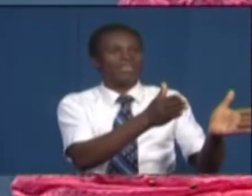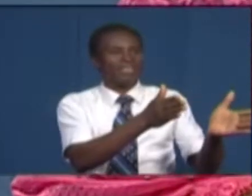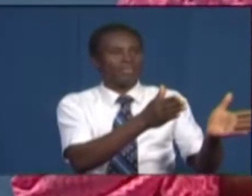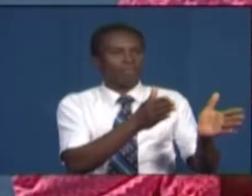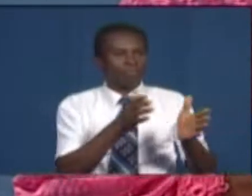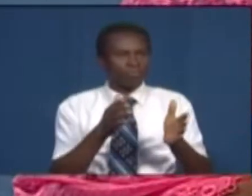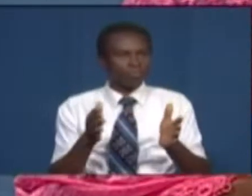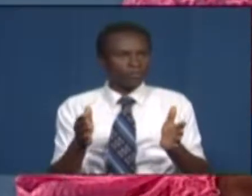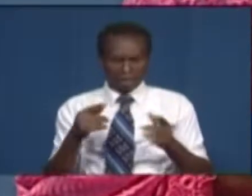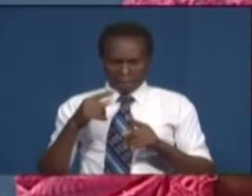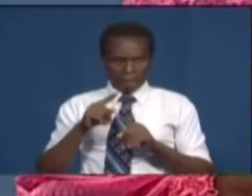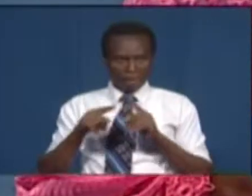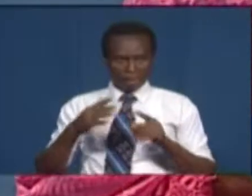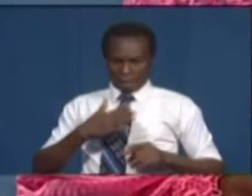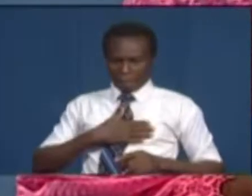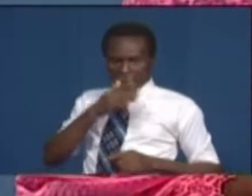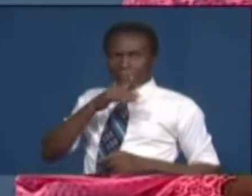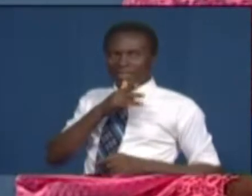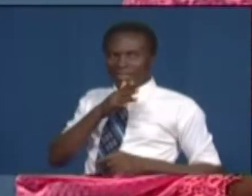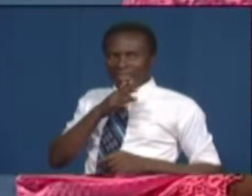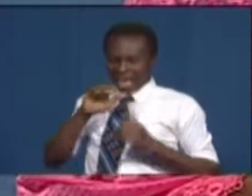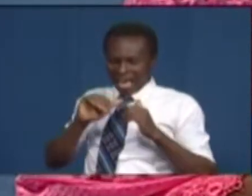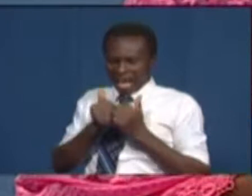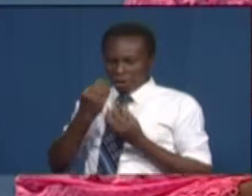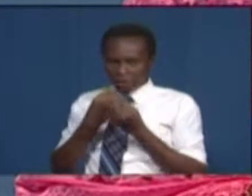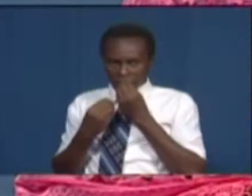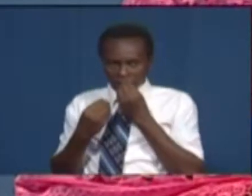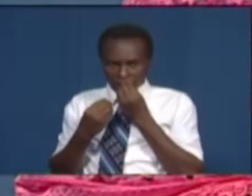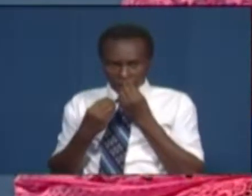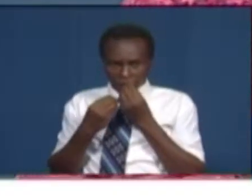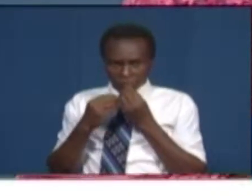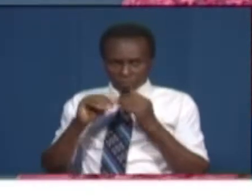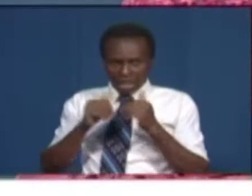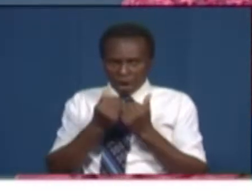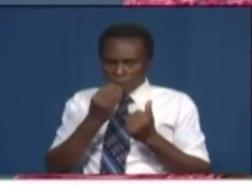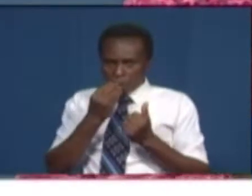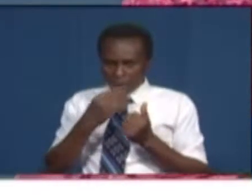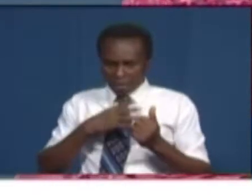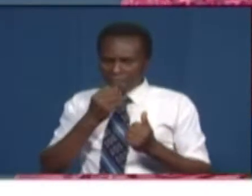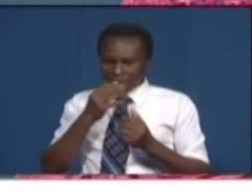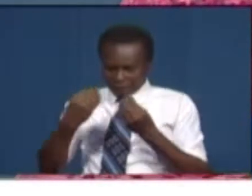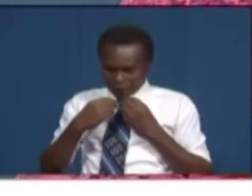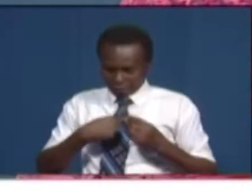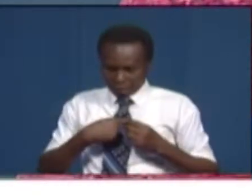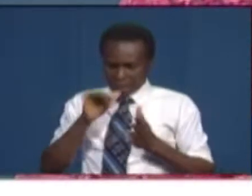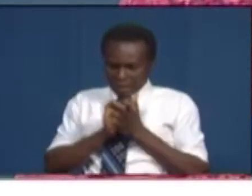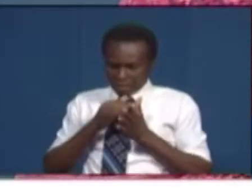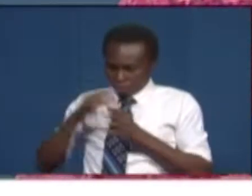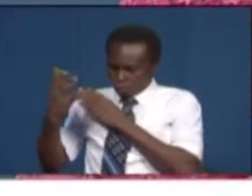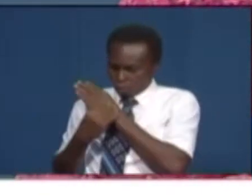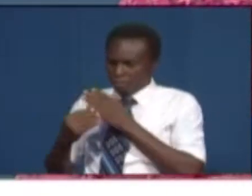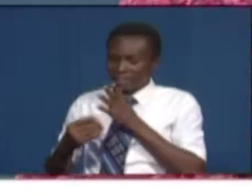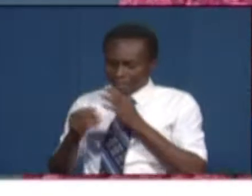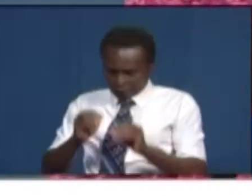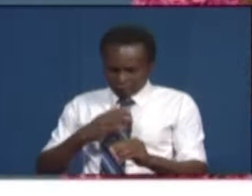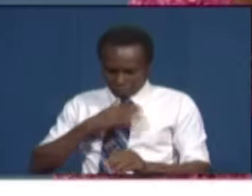here, my mom, the way she eats and cooks is the way she taught me, and is the way I'll teach my children. So if at a